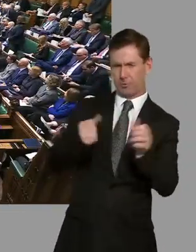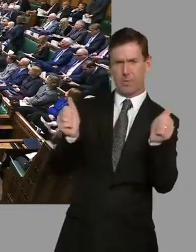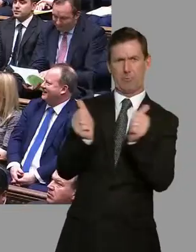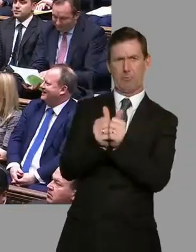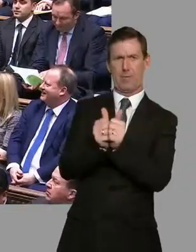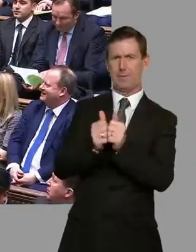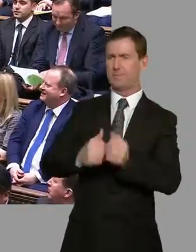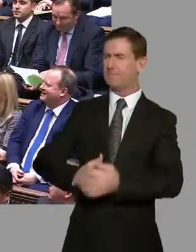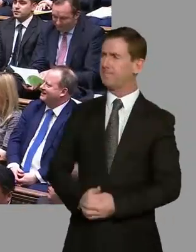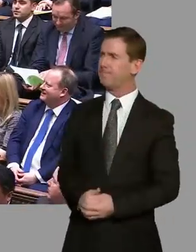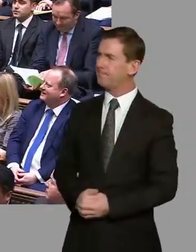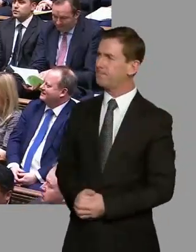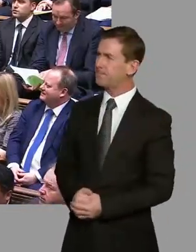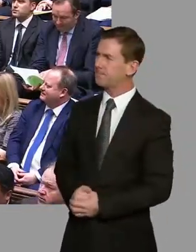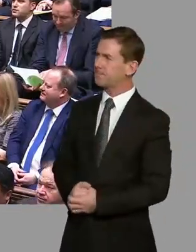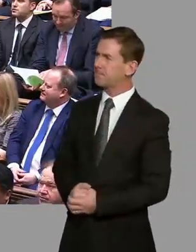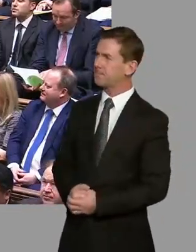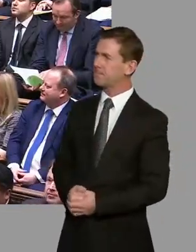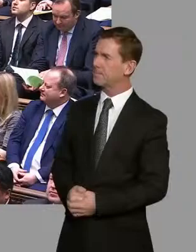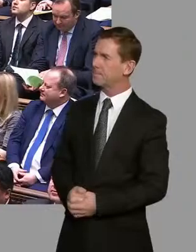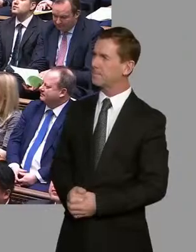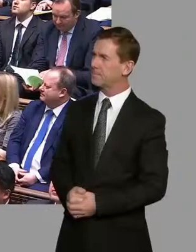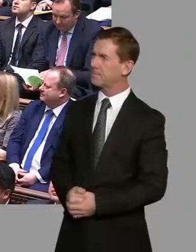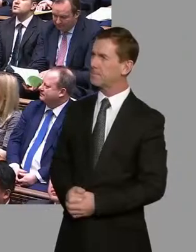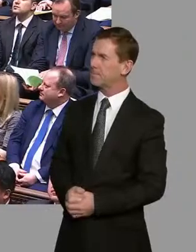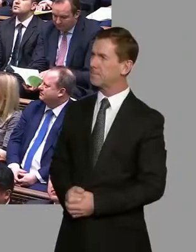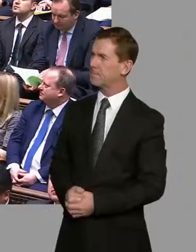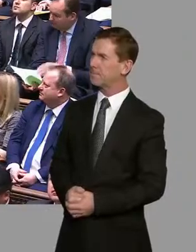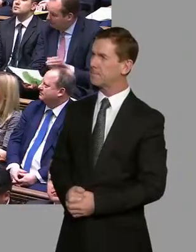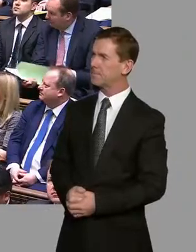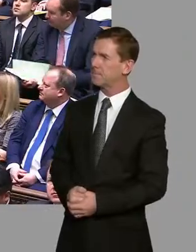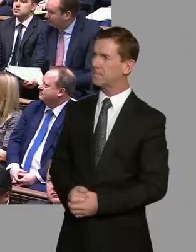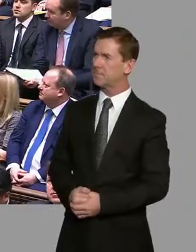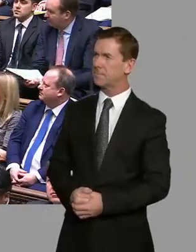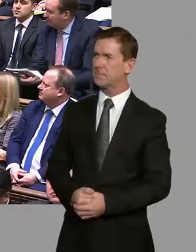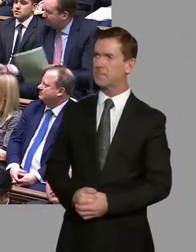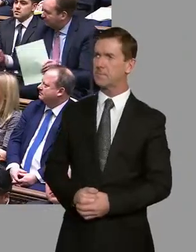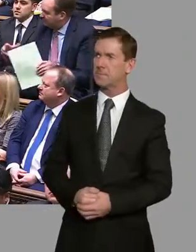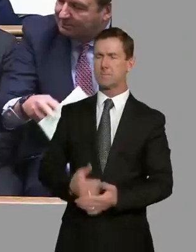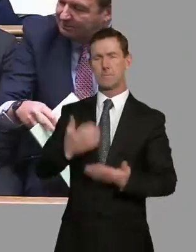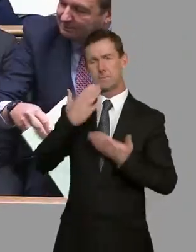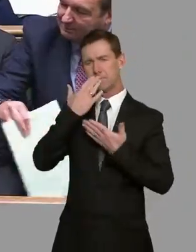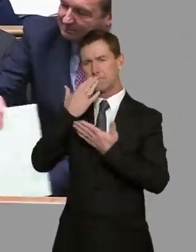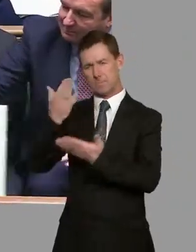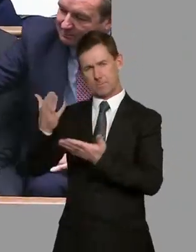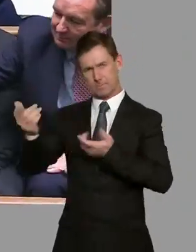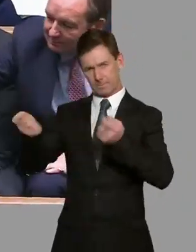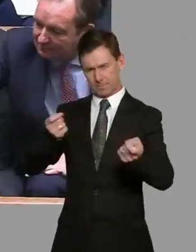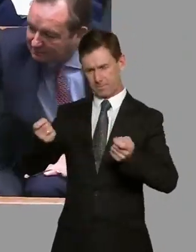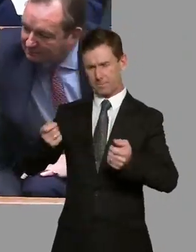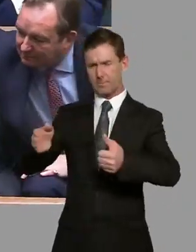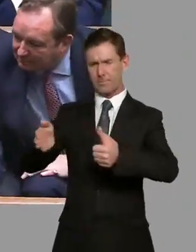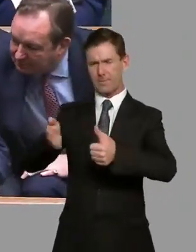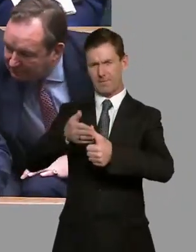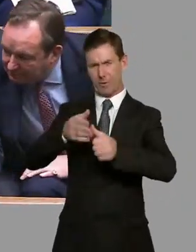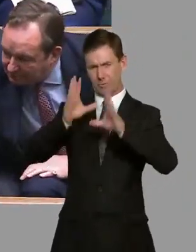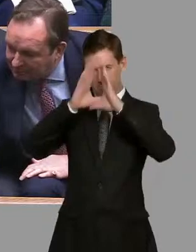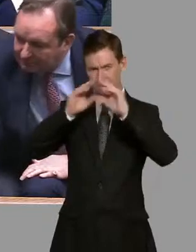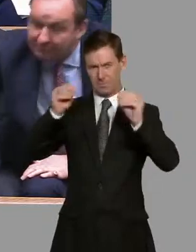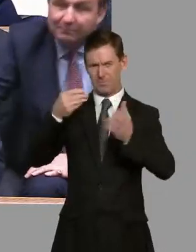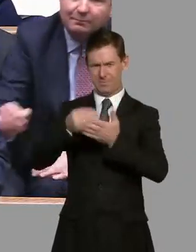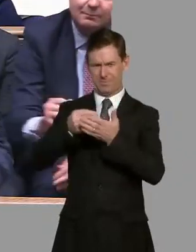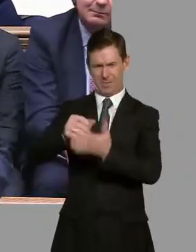Speaker. Mr Speaker, first of all, we had a Chancellor who embellished her CV, then we had a Transport Secretary with a